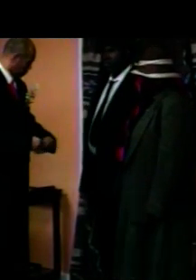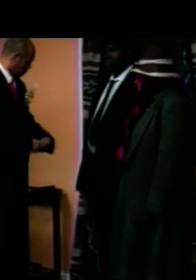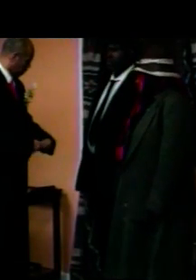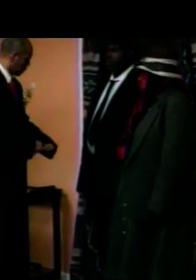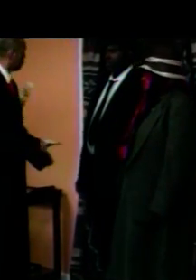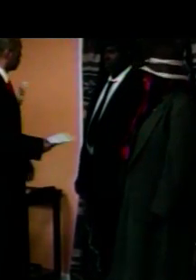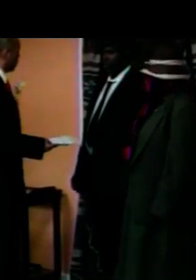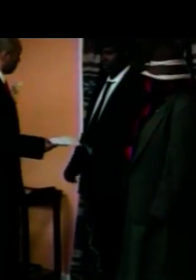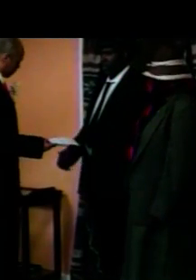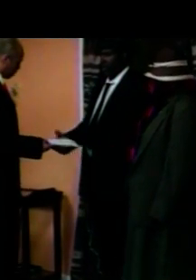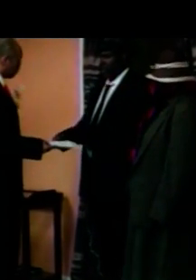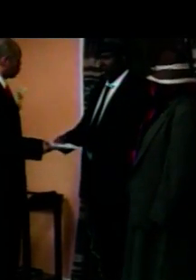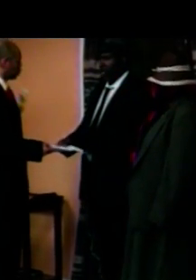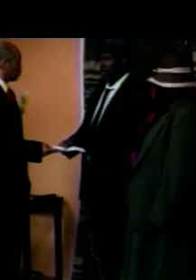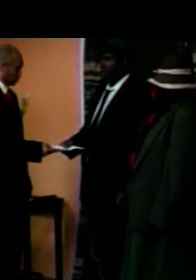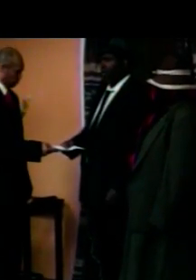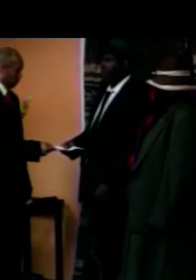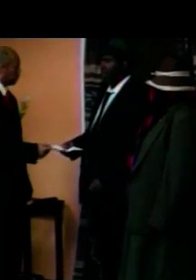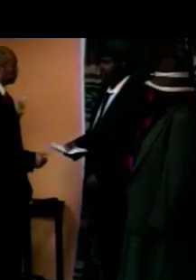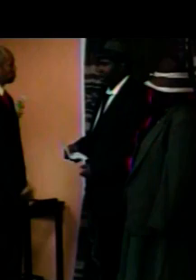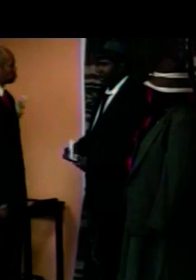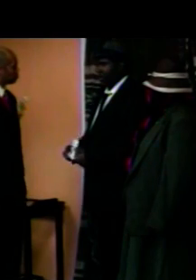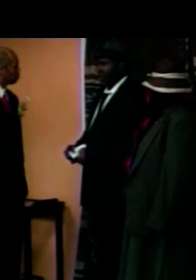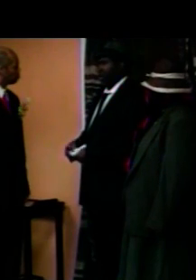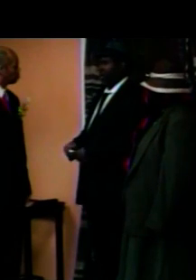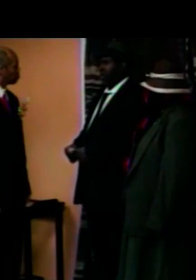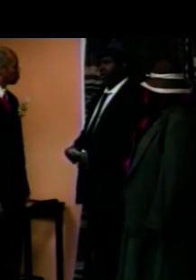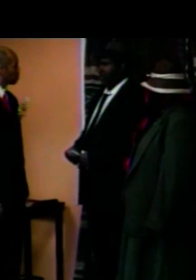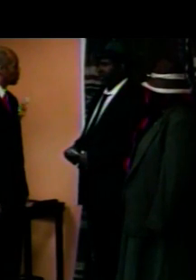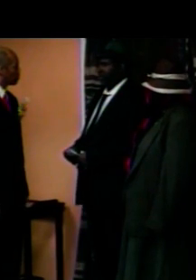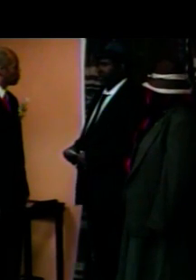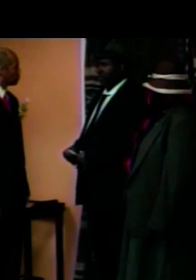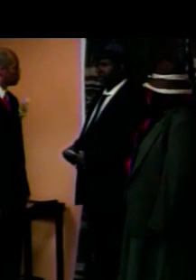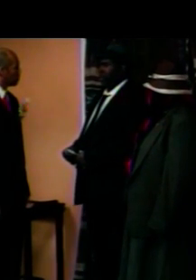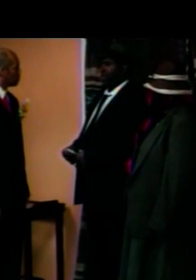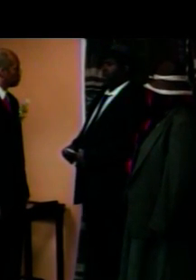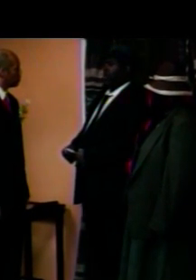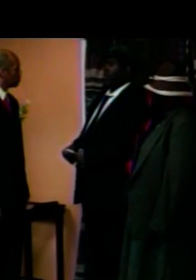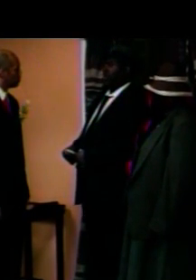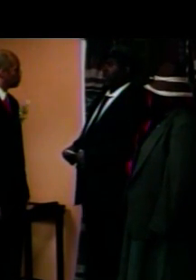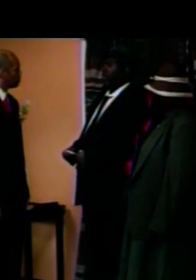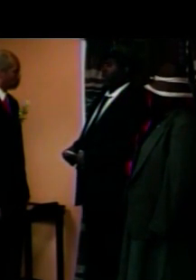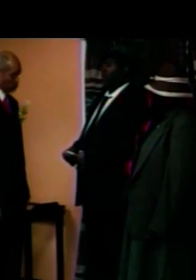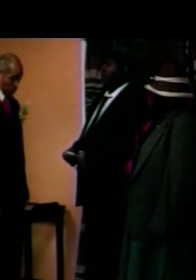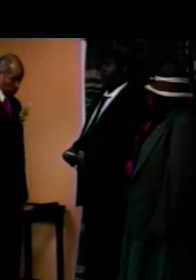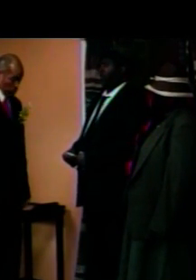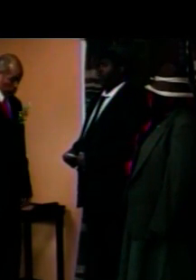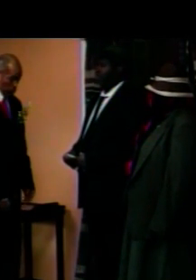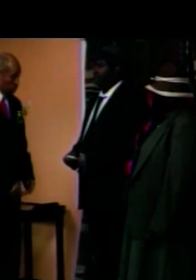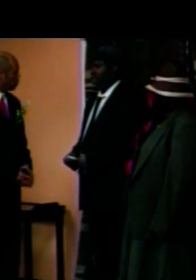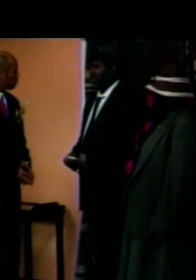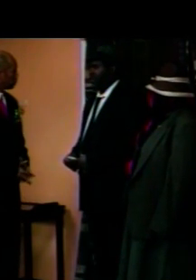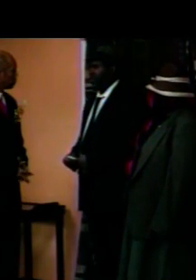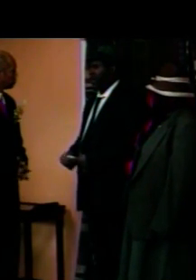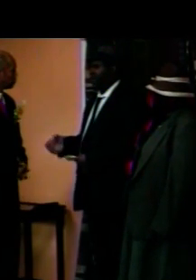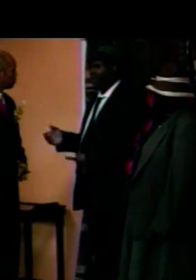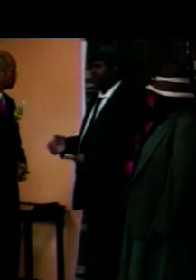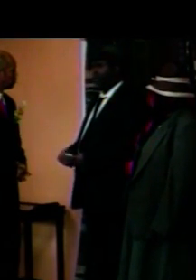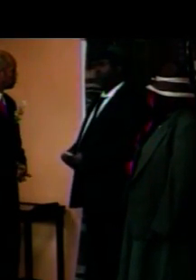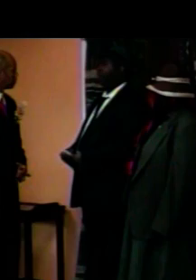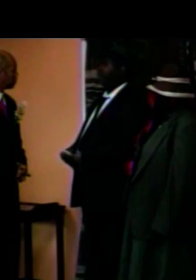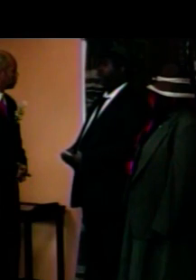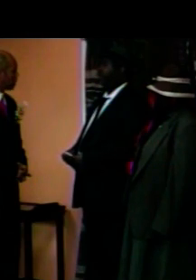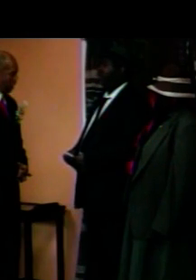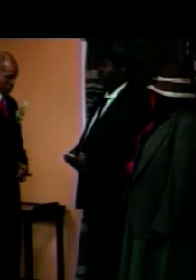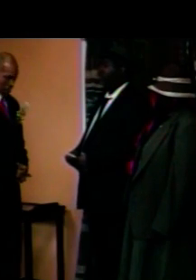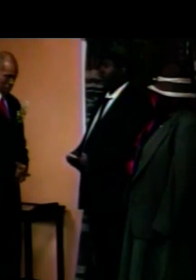Mr. Milberg, here's a gift. 2 months rent. Thank you. Thank you. Yeah, but it doesn't seem to have my